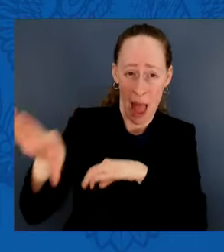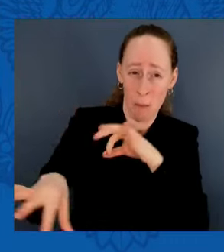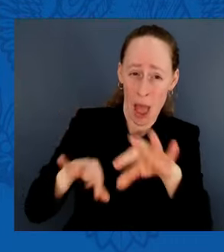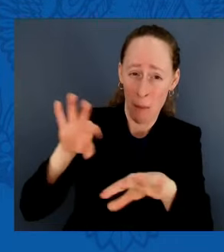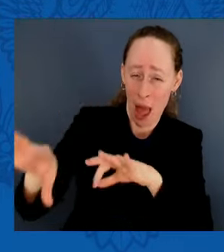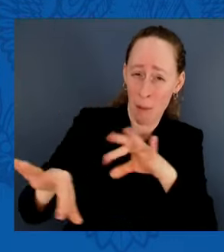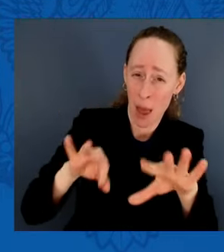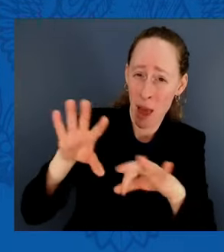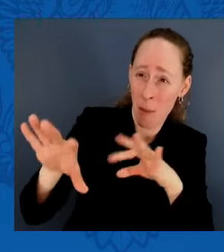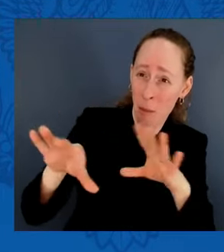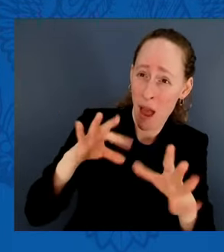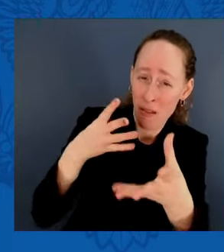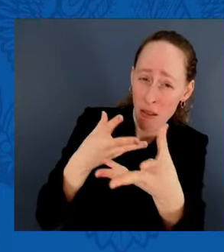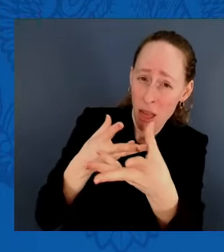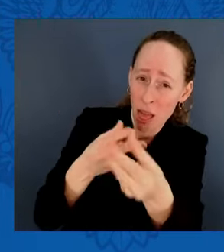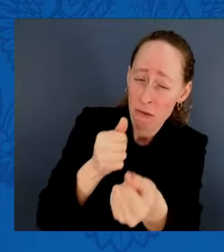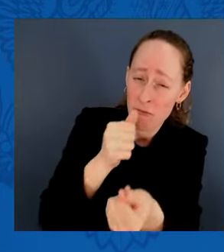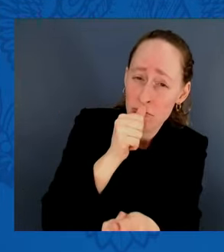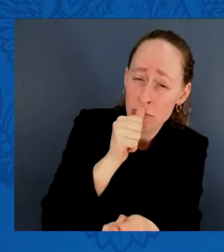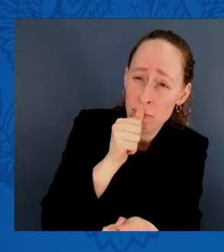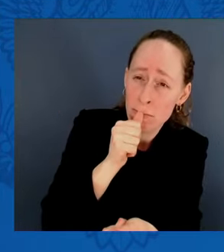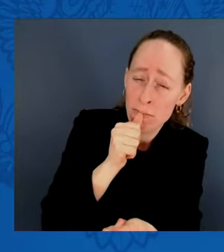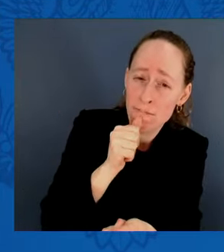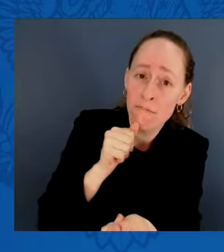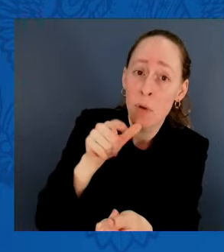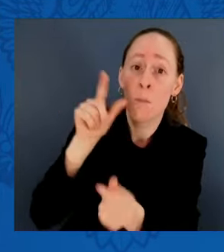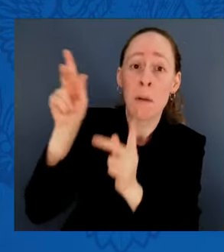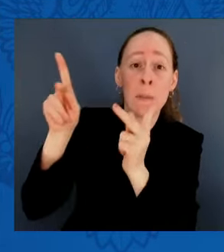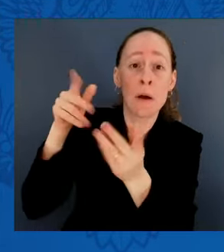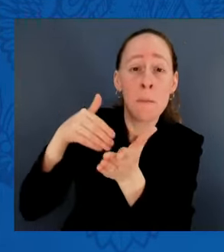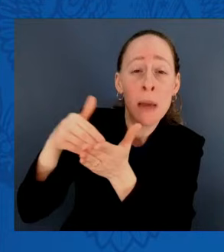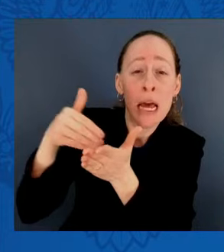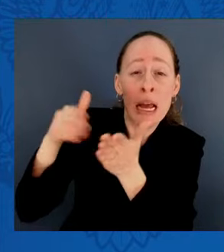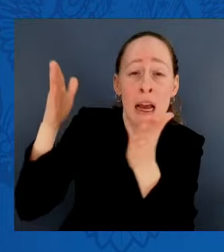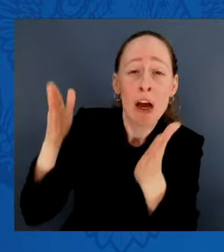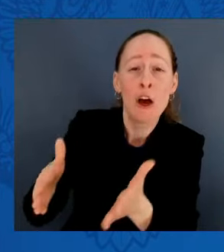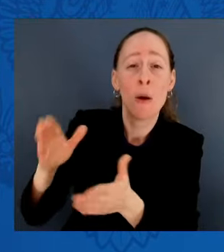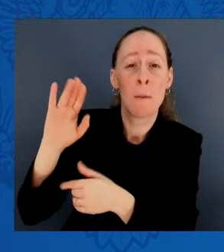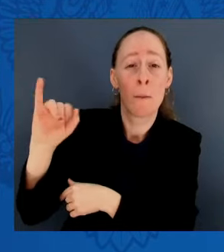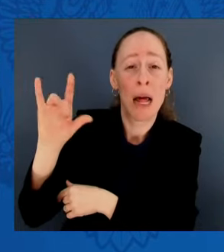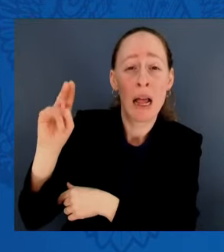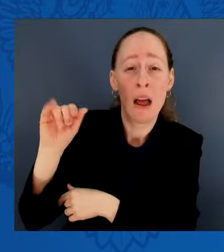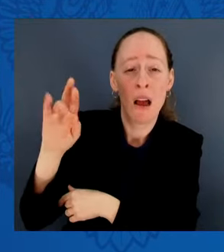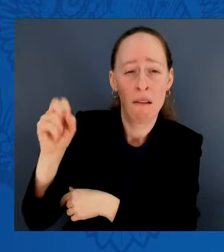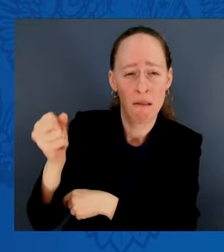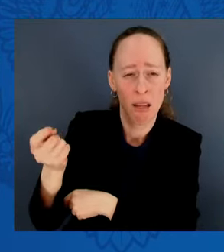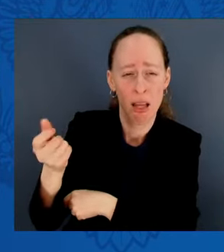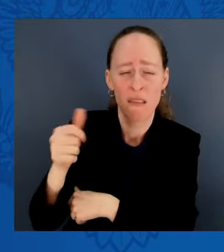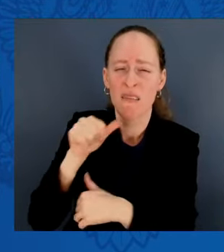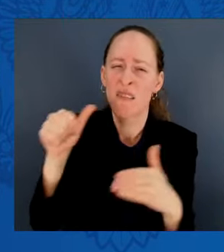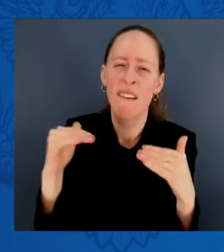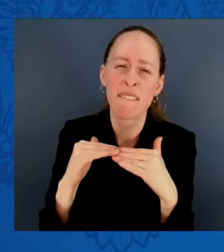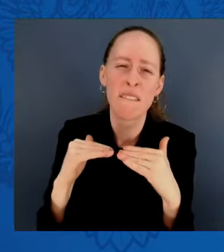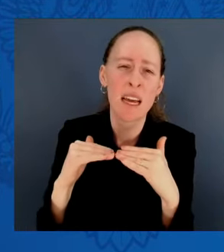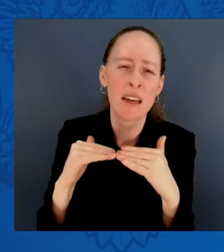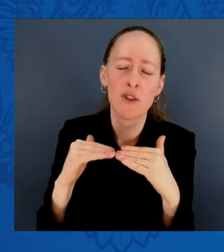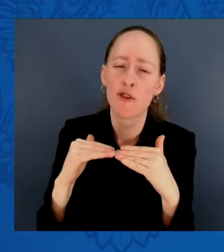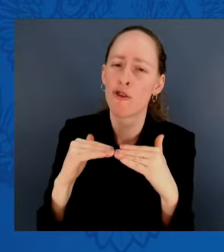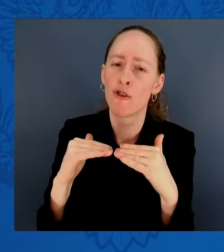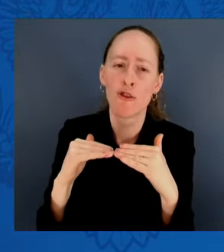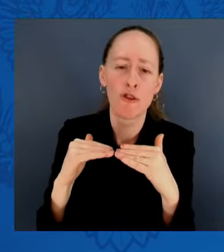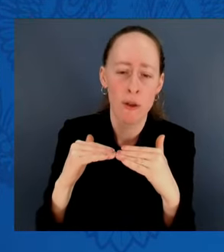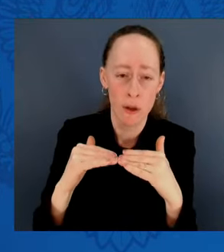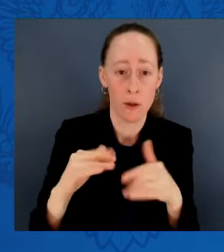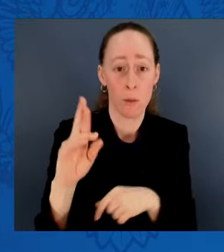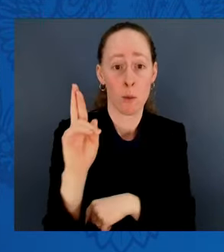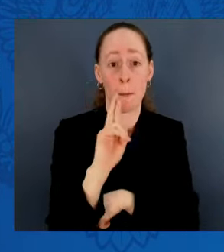have two ways to go. Republicans can cut Social Security and give more tax breaks to the wealthy. That's the proposal.